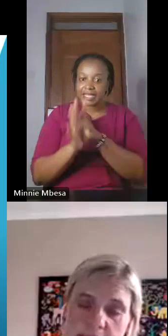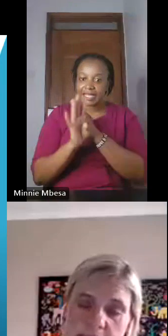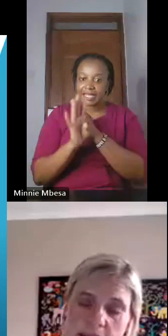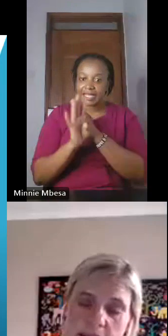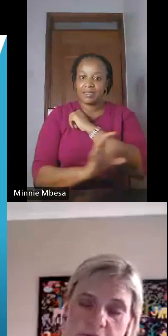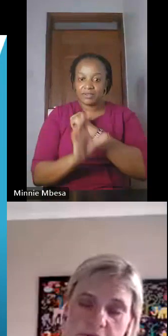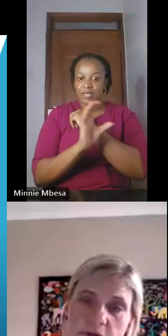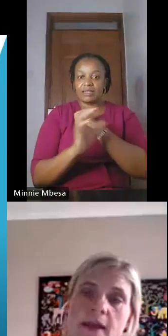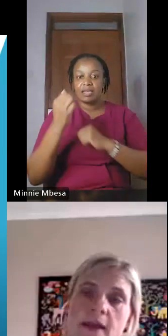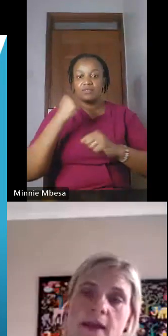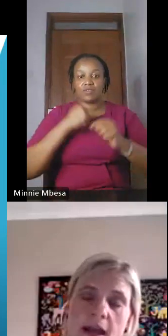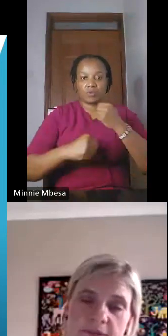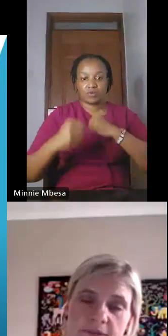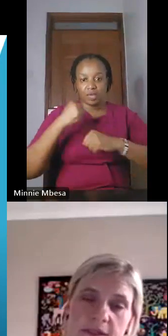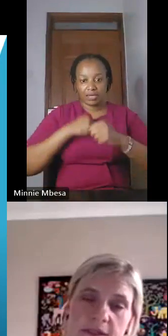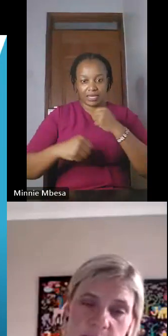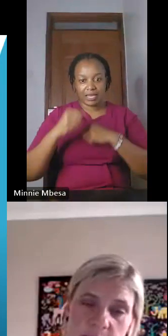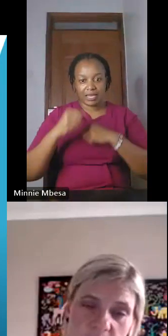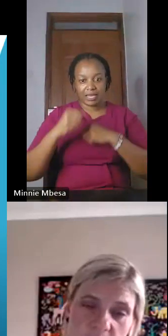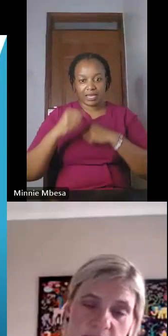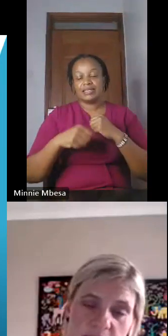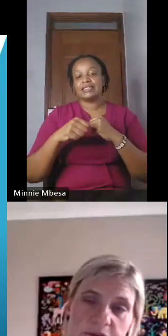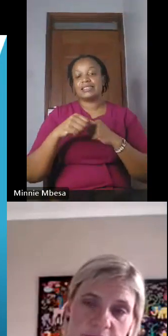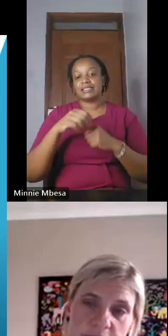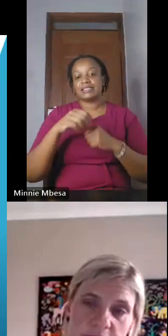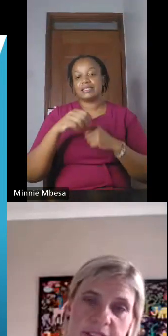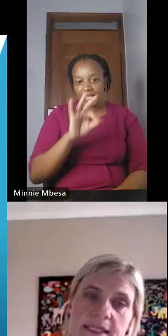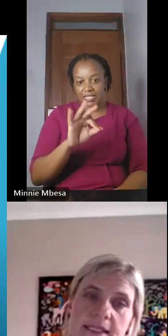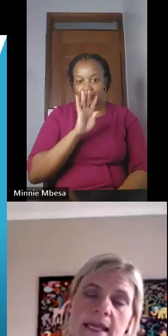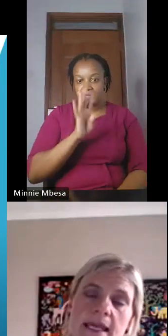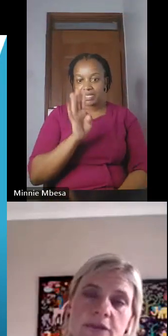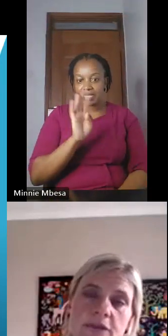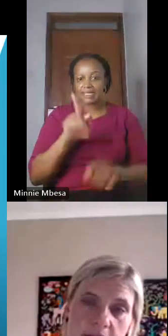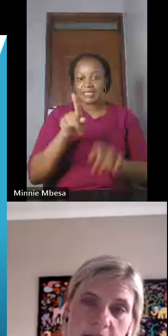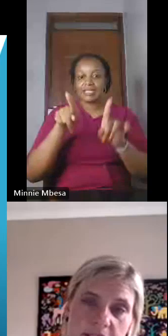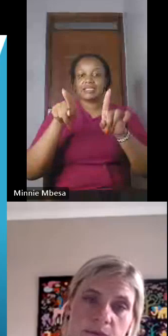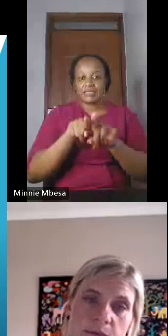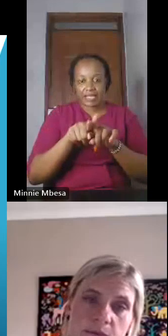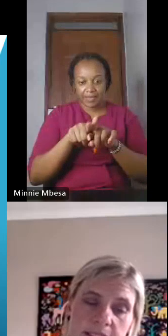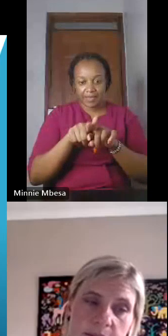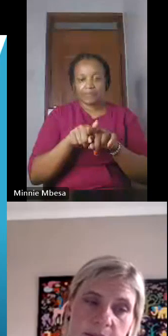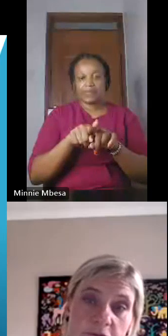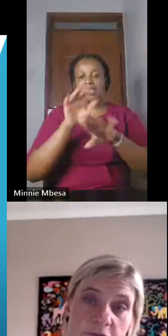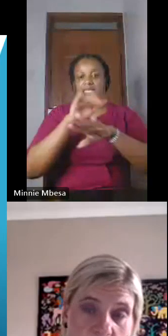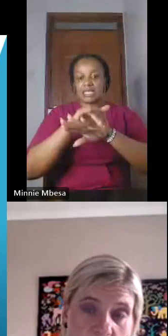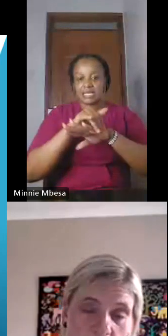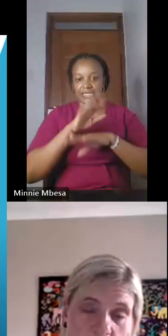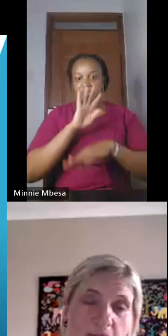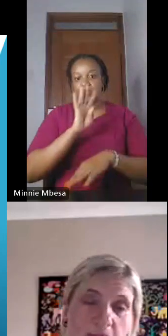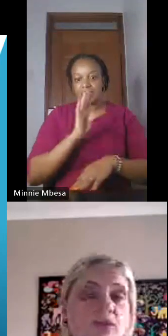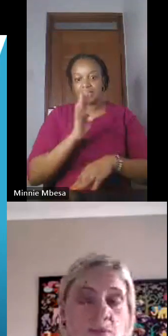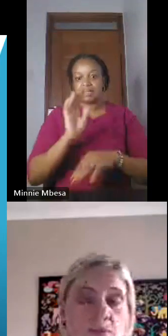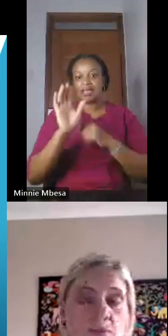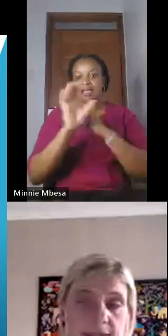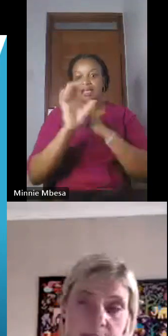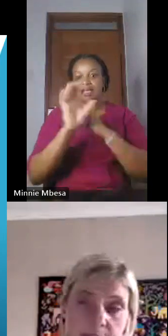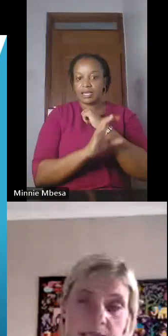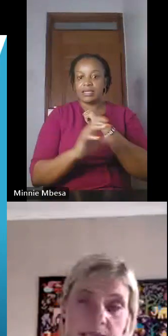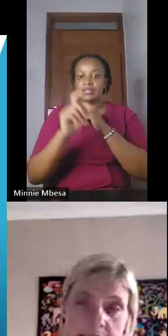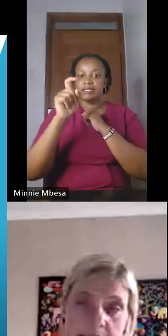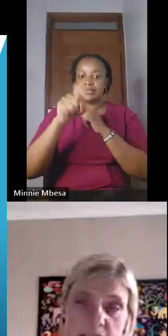francophone and anglophone. However, in terms of the Australian universities, they consider Rwanda to be francophone, and so